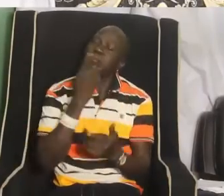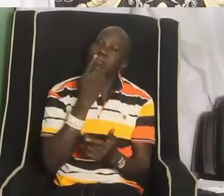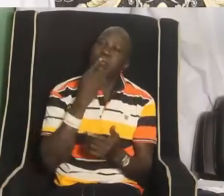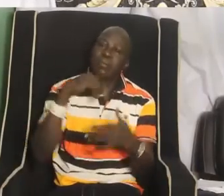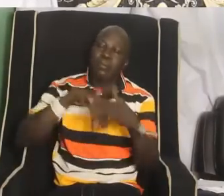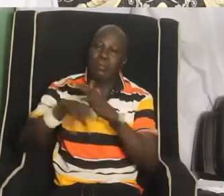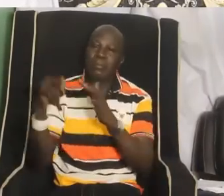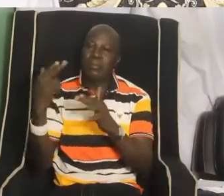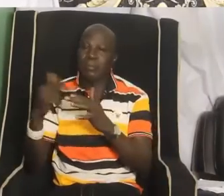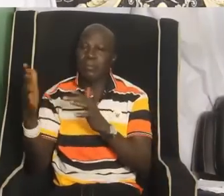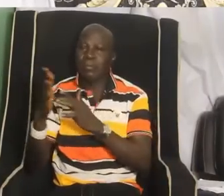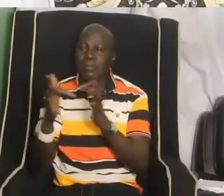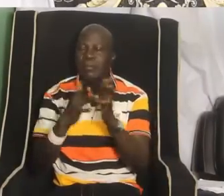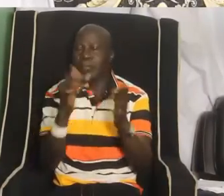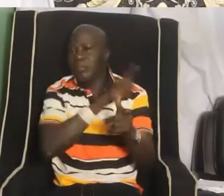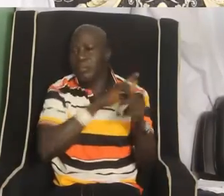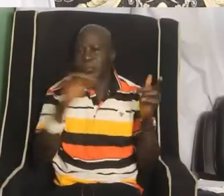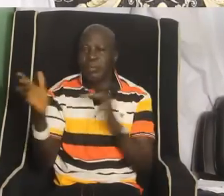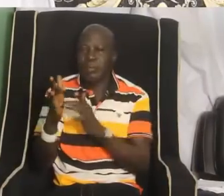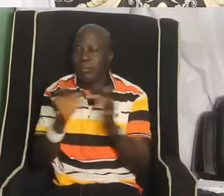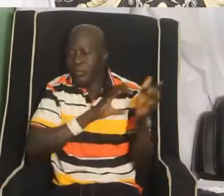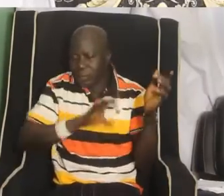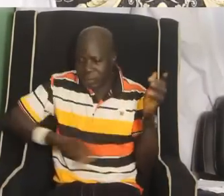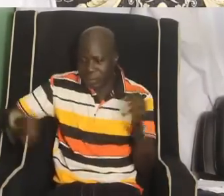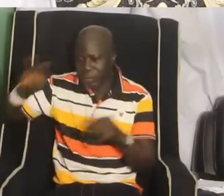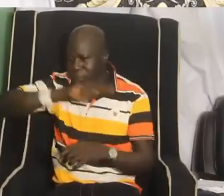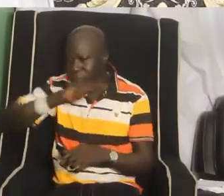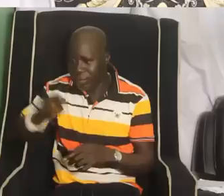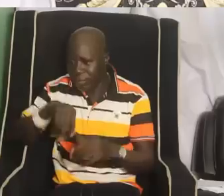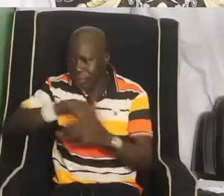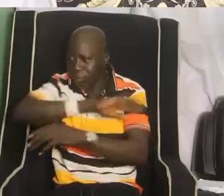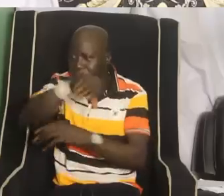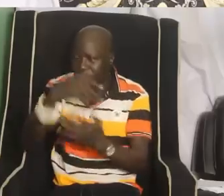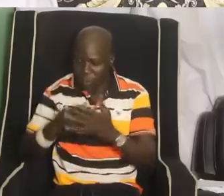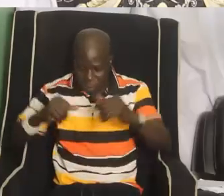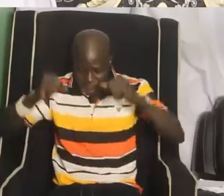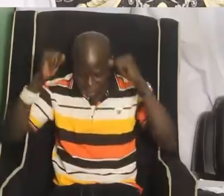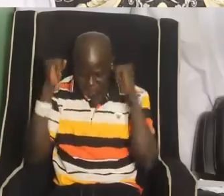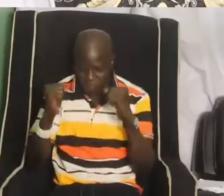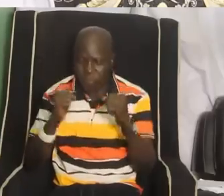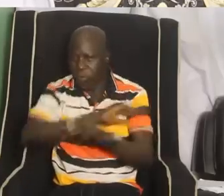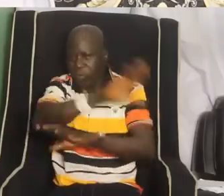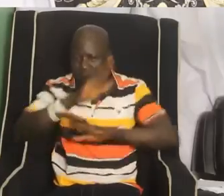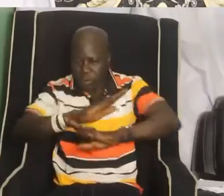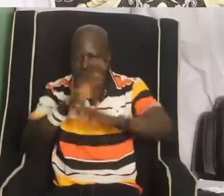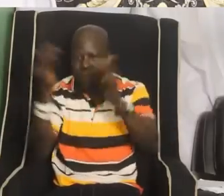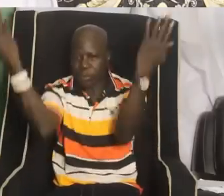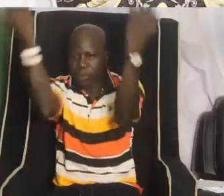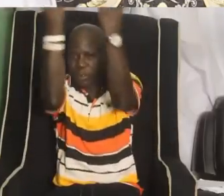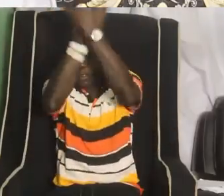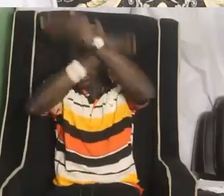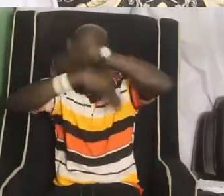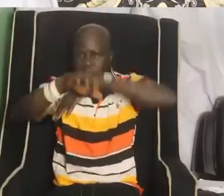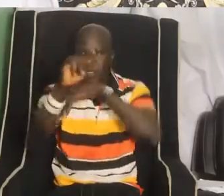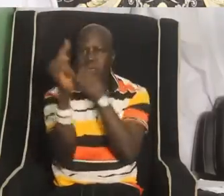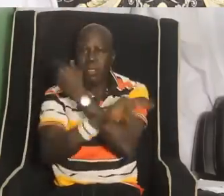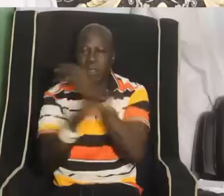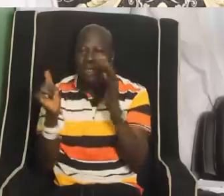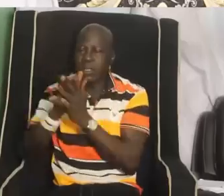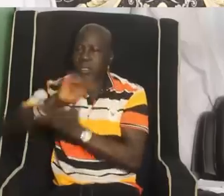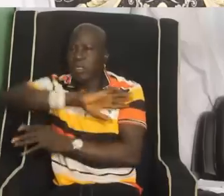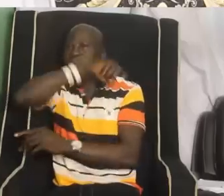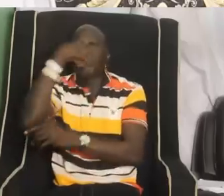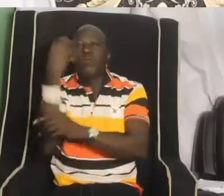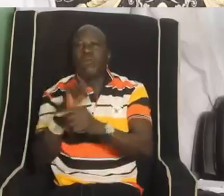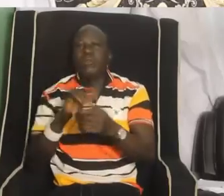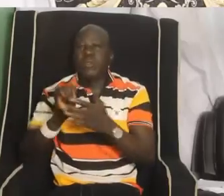comes out from my mouth. In the name of Jesus Christ of Nazareth. Every forces of darkness. Forces that bind